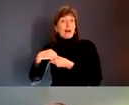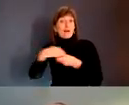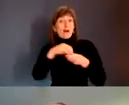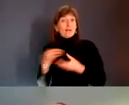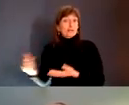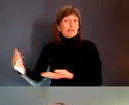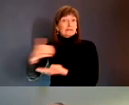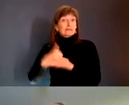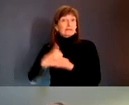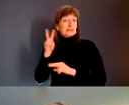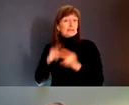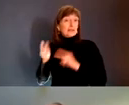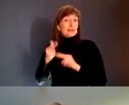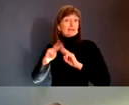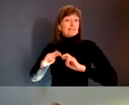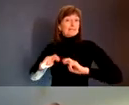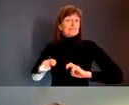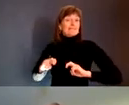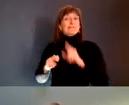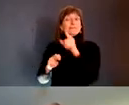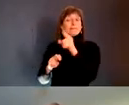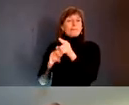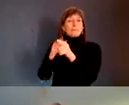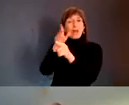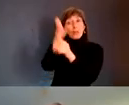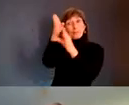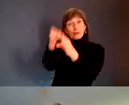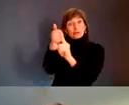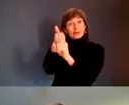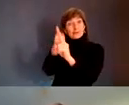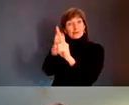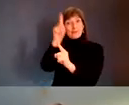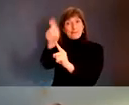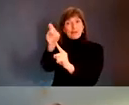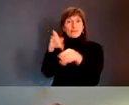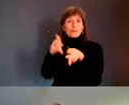evaluation stage, it has to happen with the adult's informed consent.